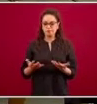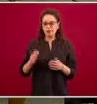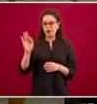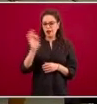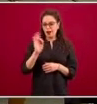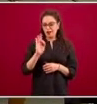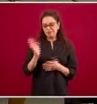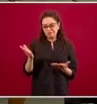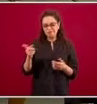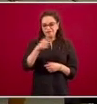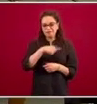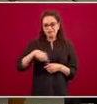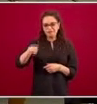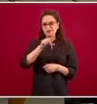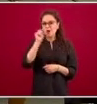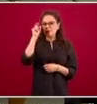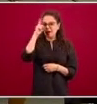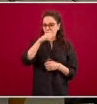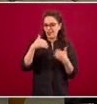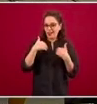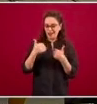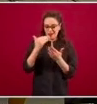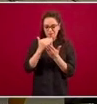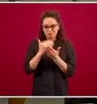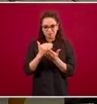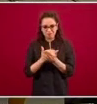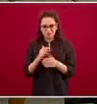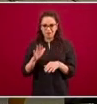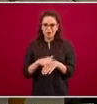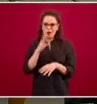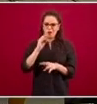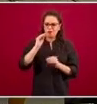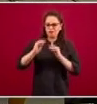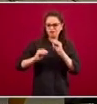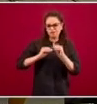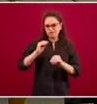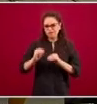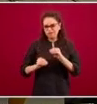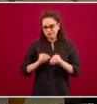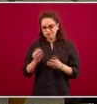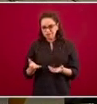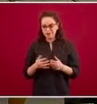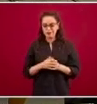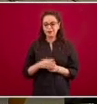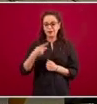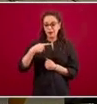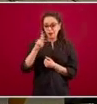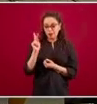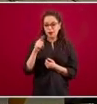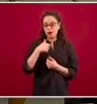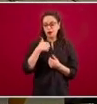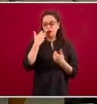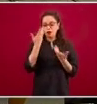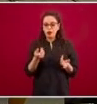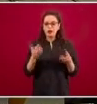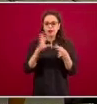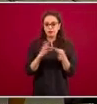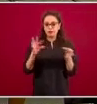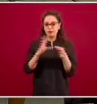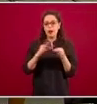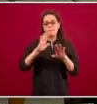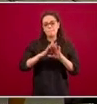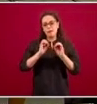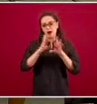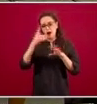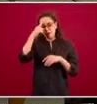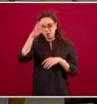science works, we are recognizing that there are things that you don't see that do exist. Now,